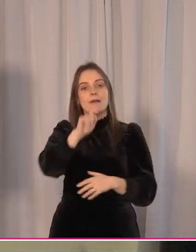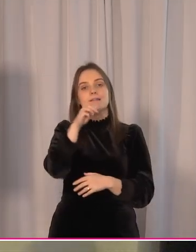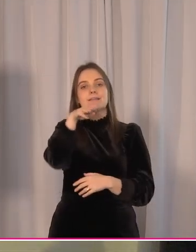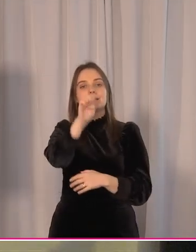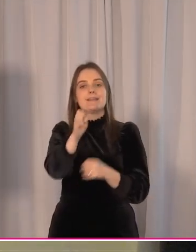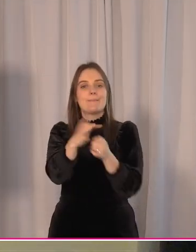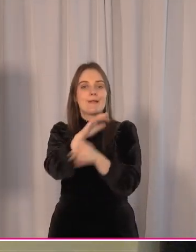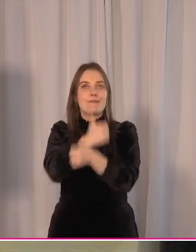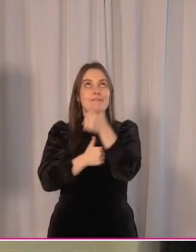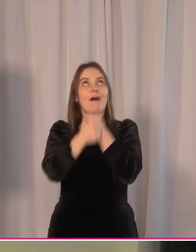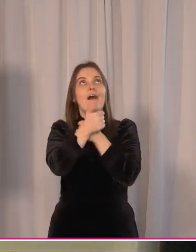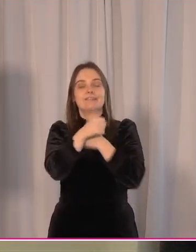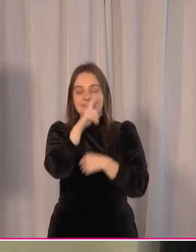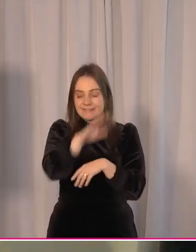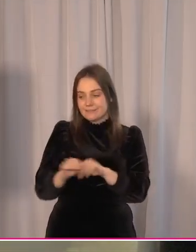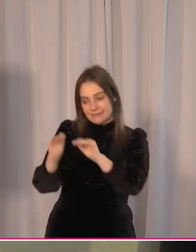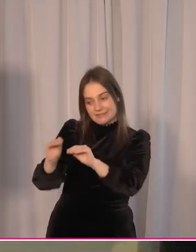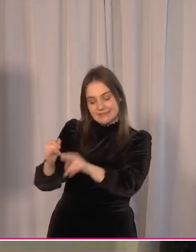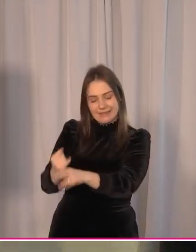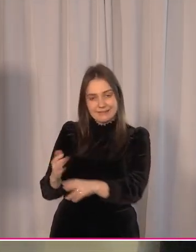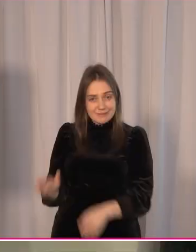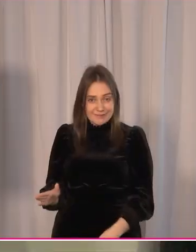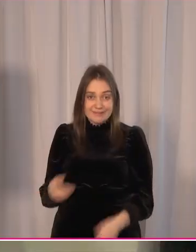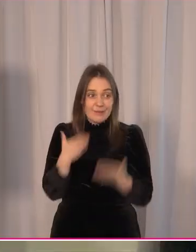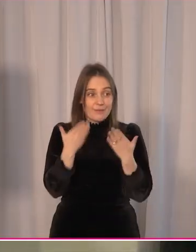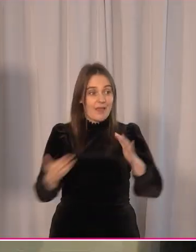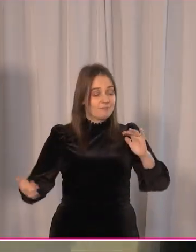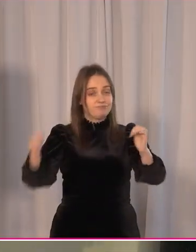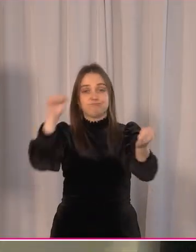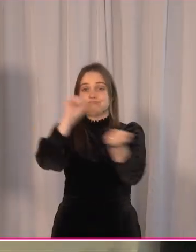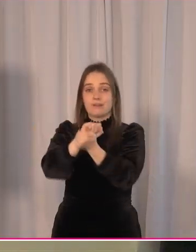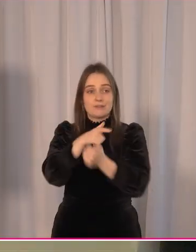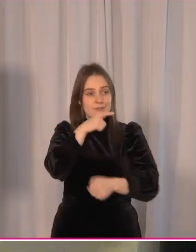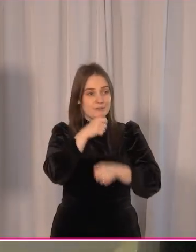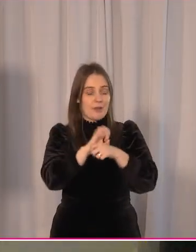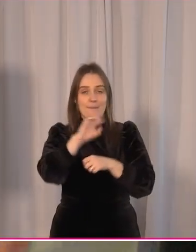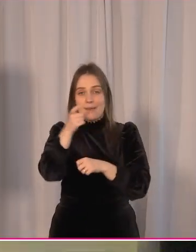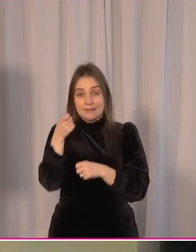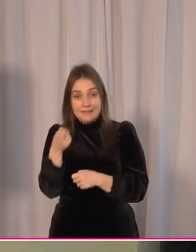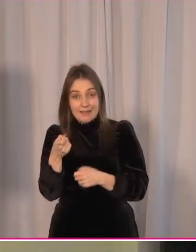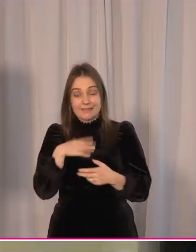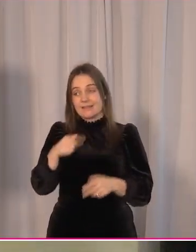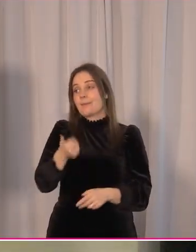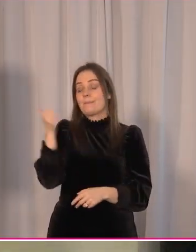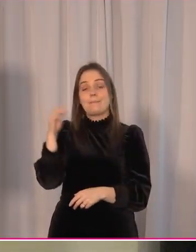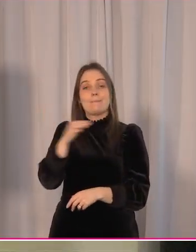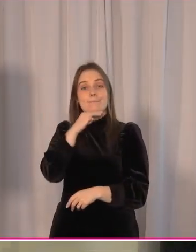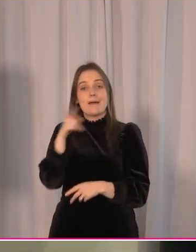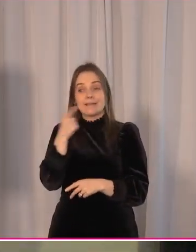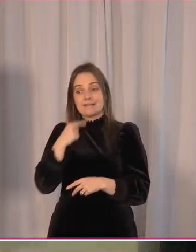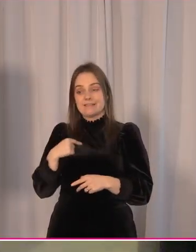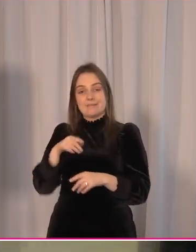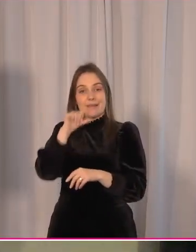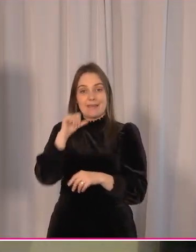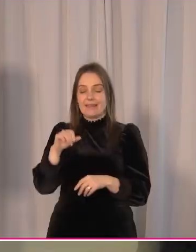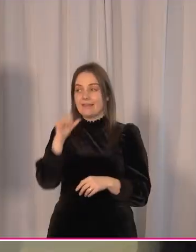God in school. To now we're talking about sex, which is what the first thing Michael said to me last night when we met.